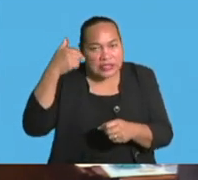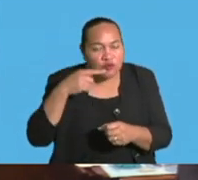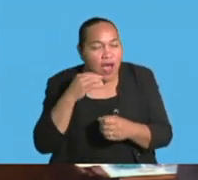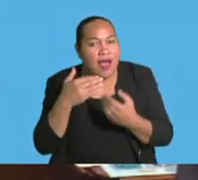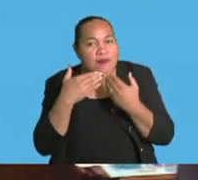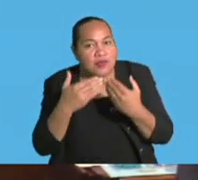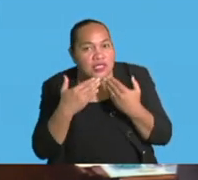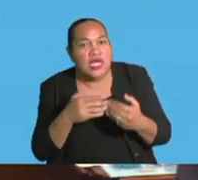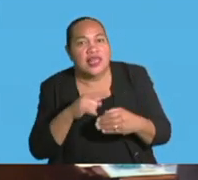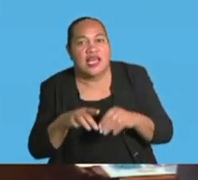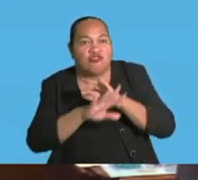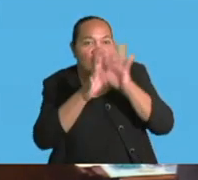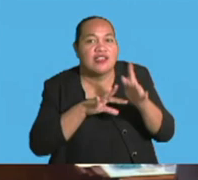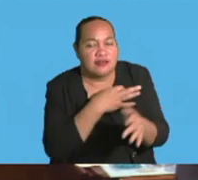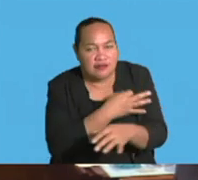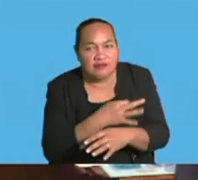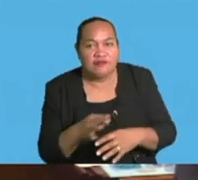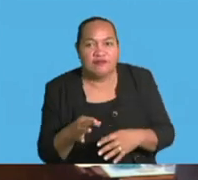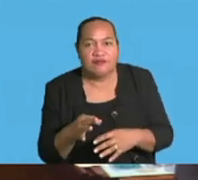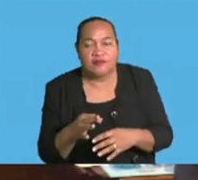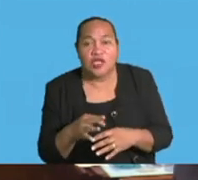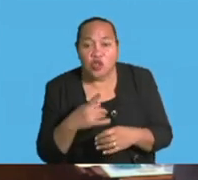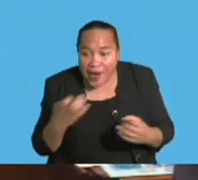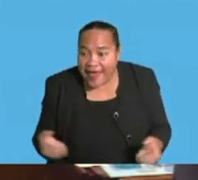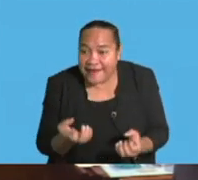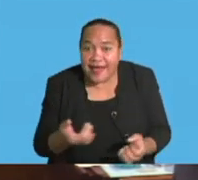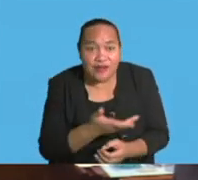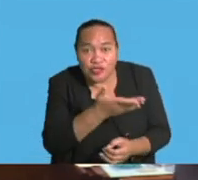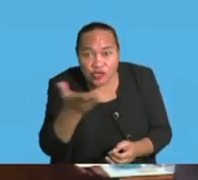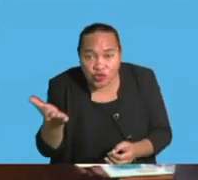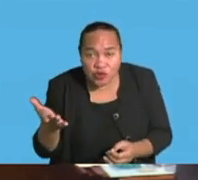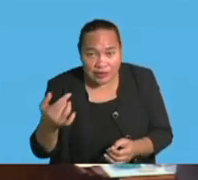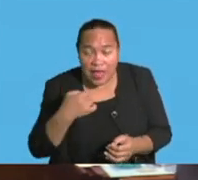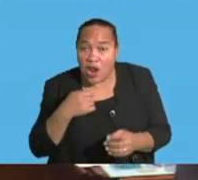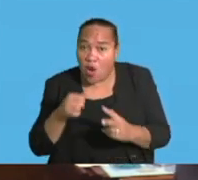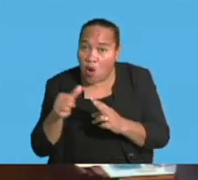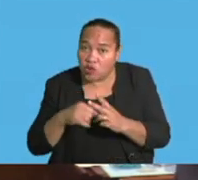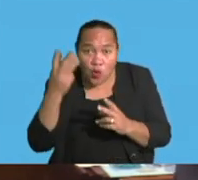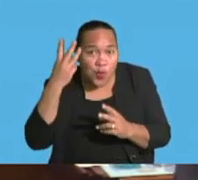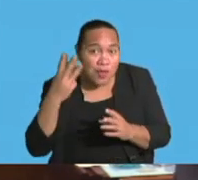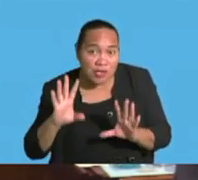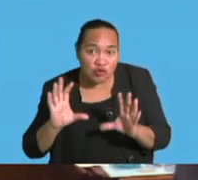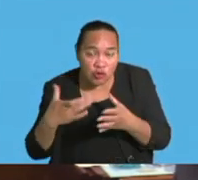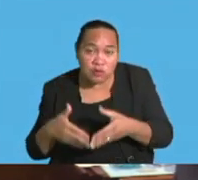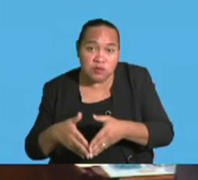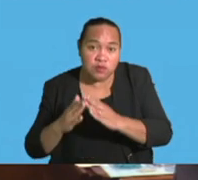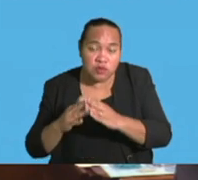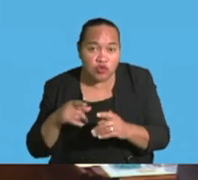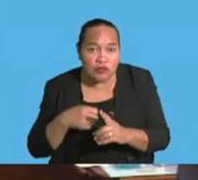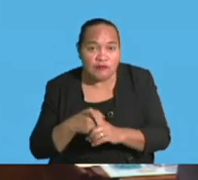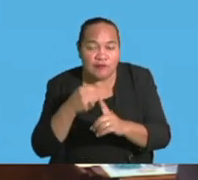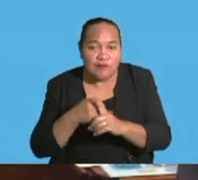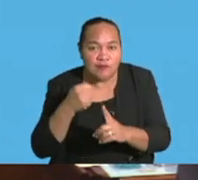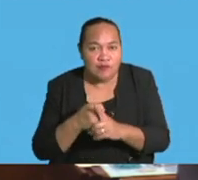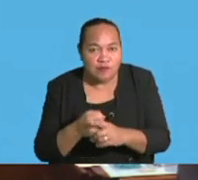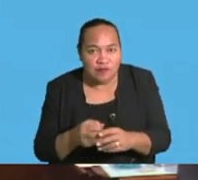trees and forests. It will also encourage youth, and might I add, women's groups, to set up nurseries to raise and sell